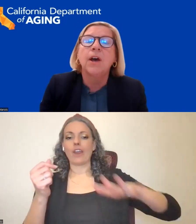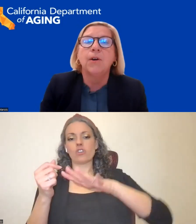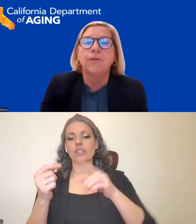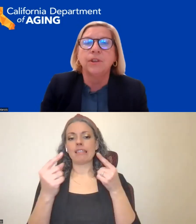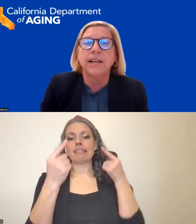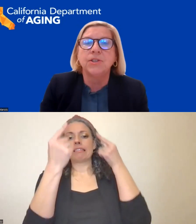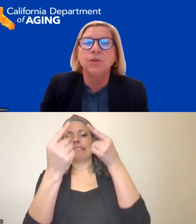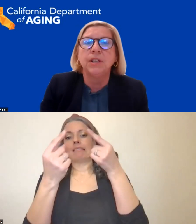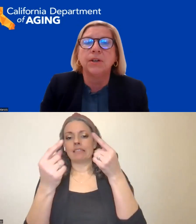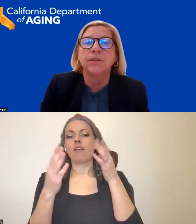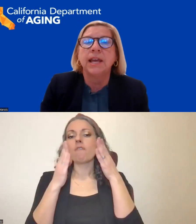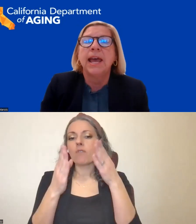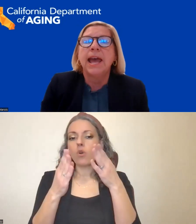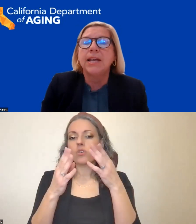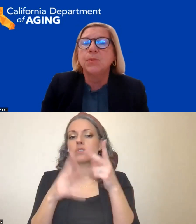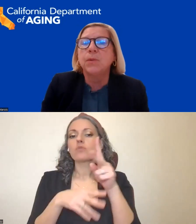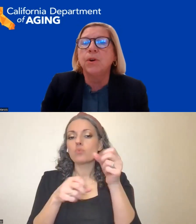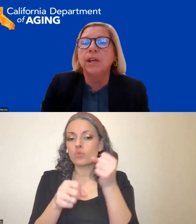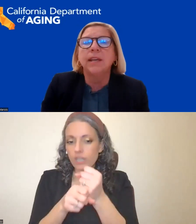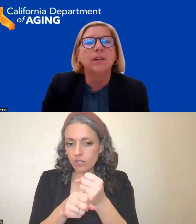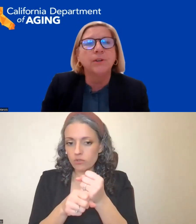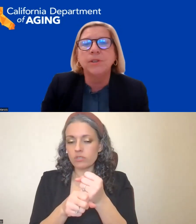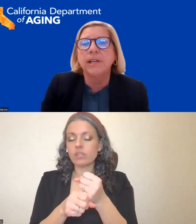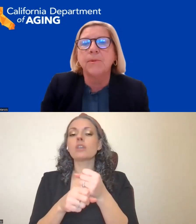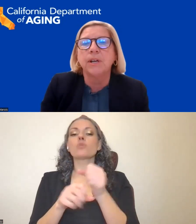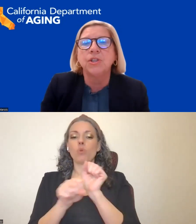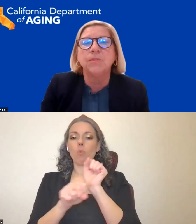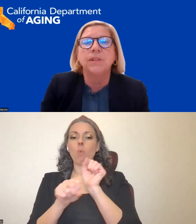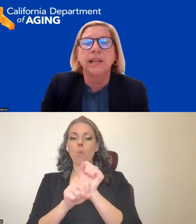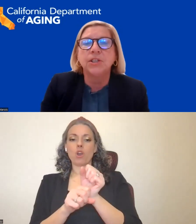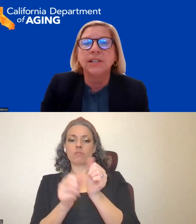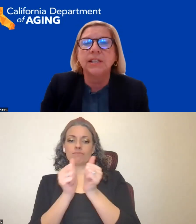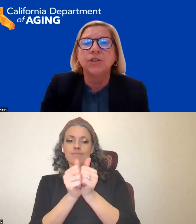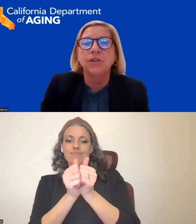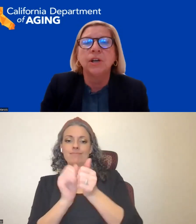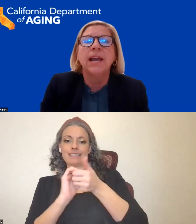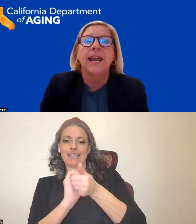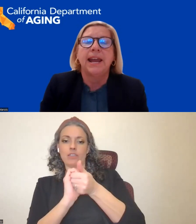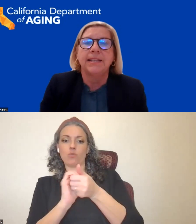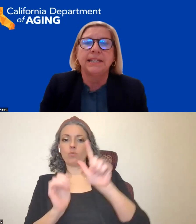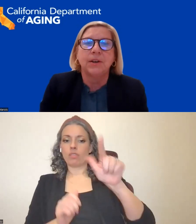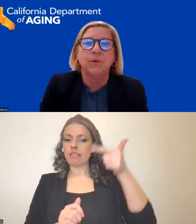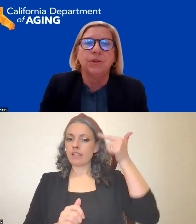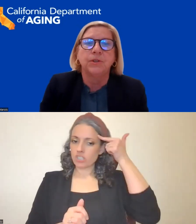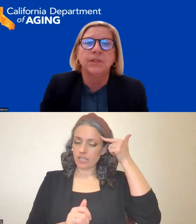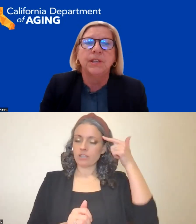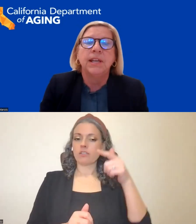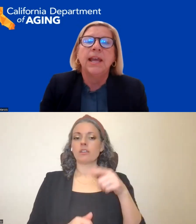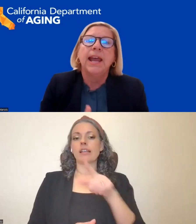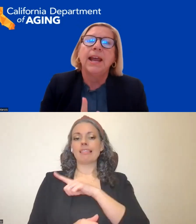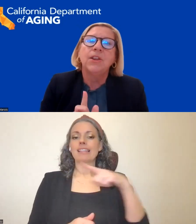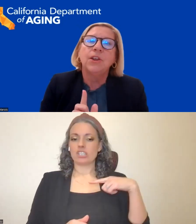focus over the next 2 years as we work in close collaboration with the legislature and